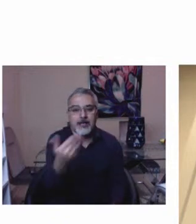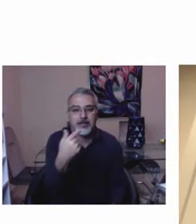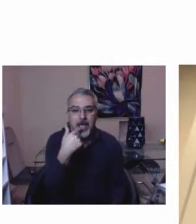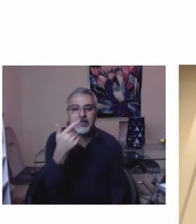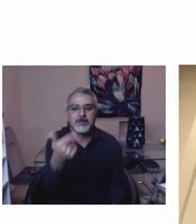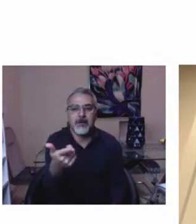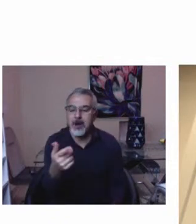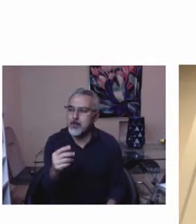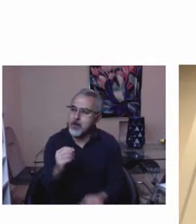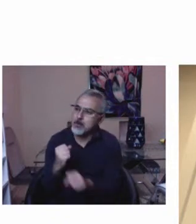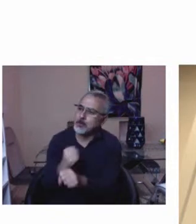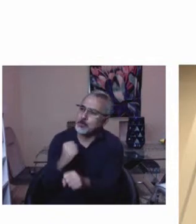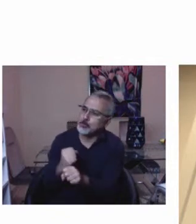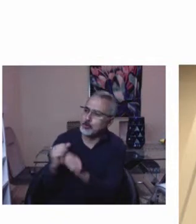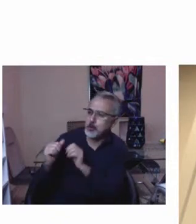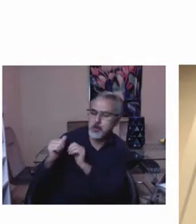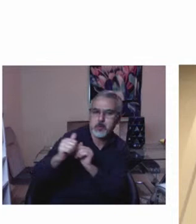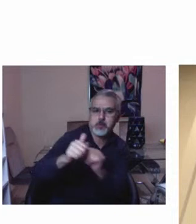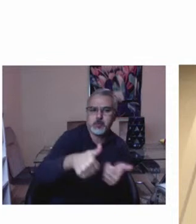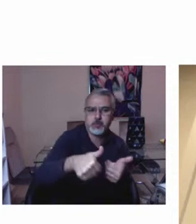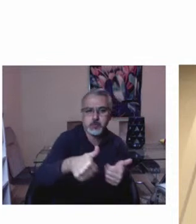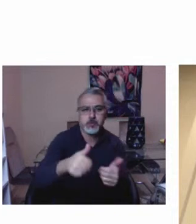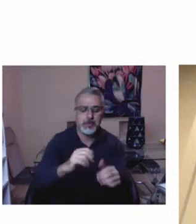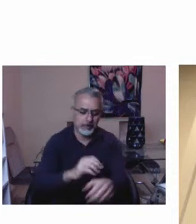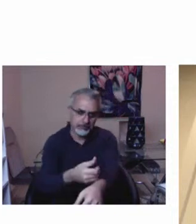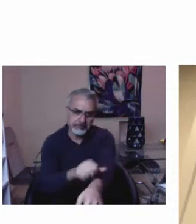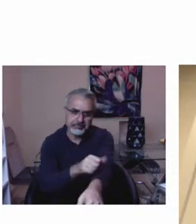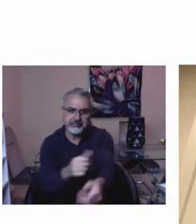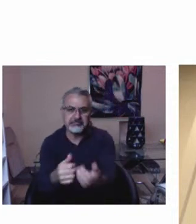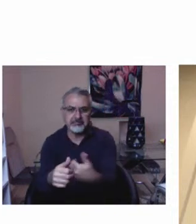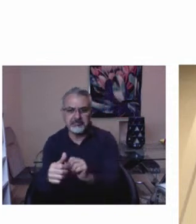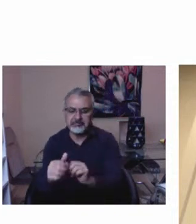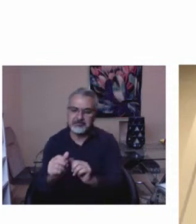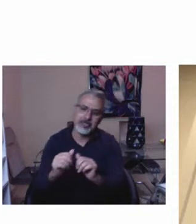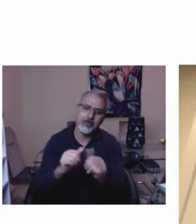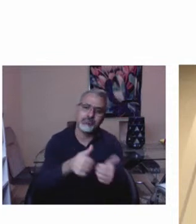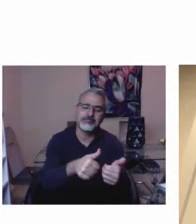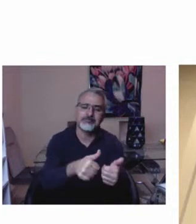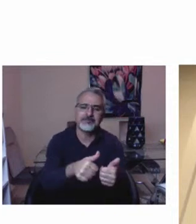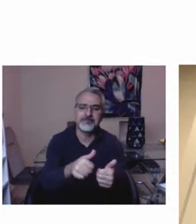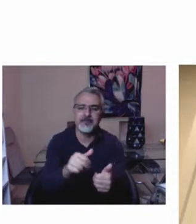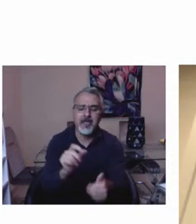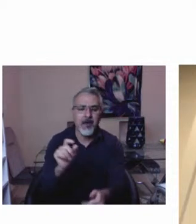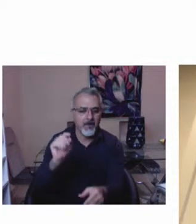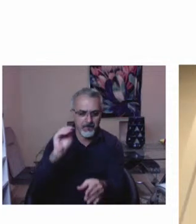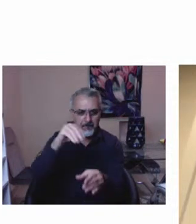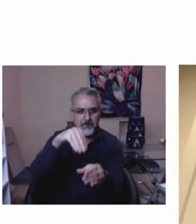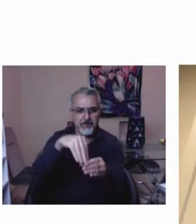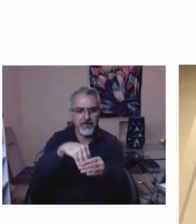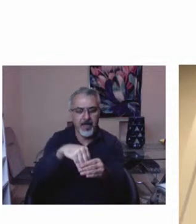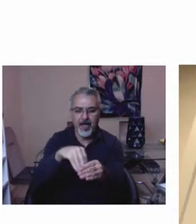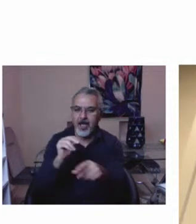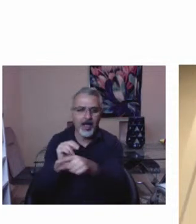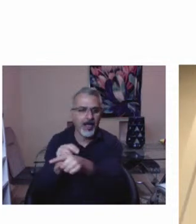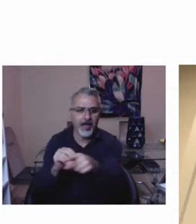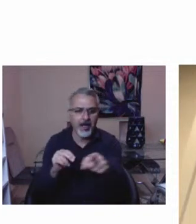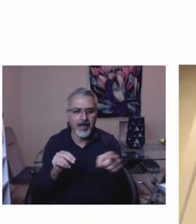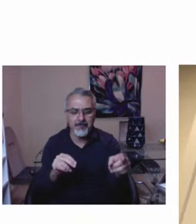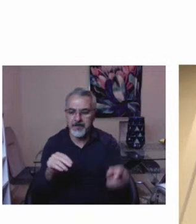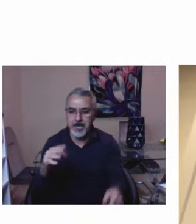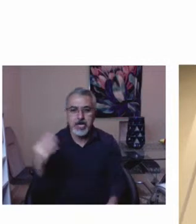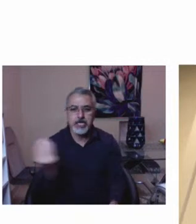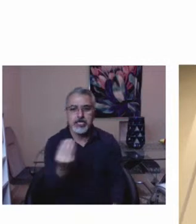tackle this data gap and help to improve a little bit about the visibility on youth. Currently, the UN has developed the Peacebuilding